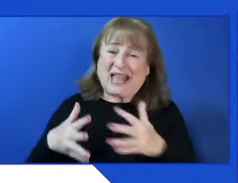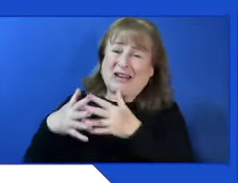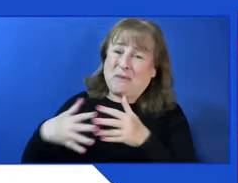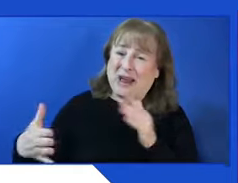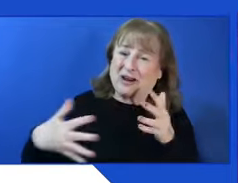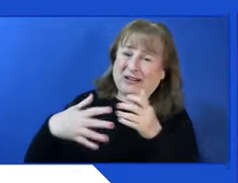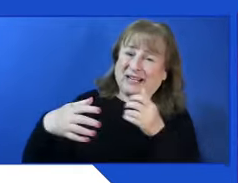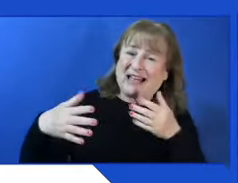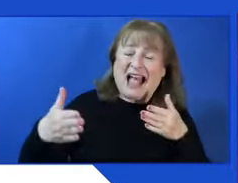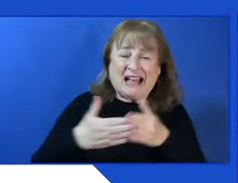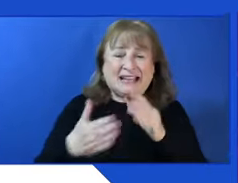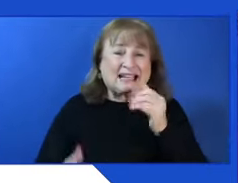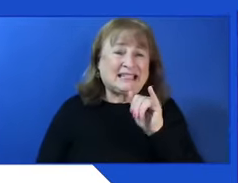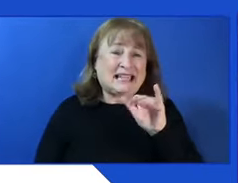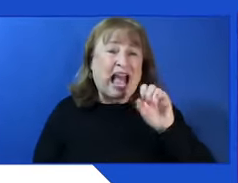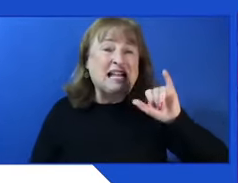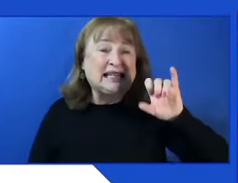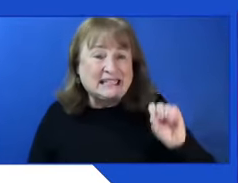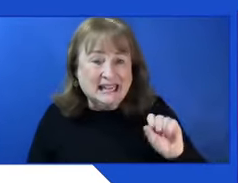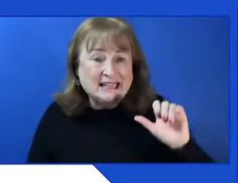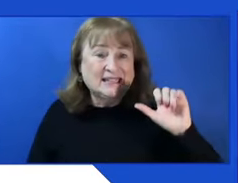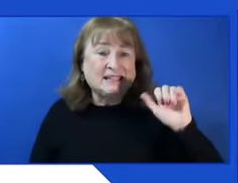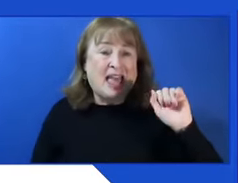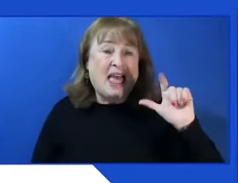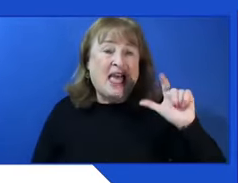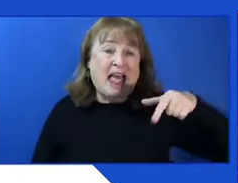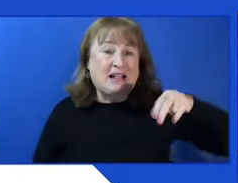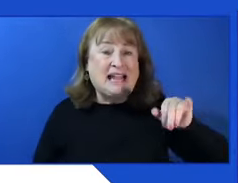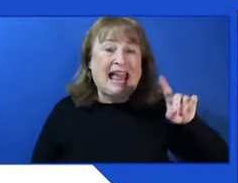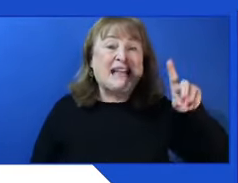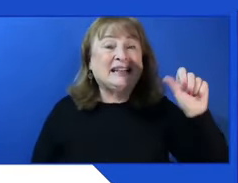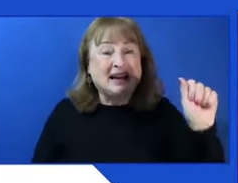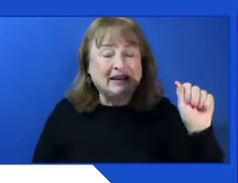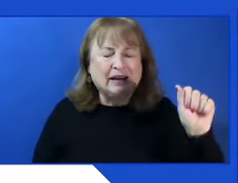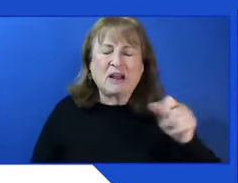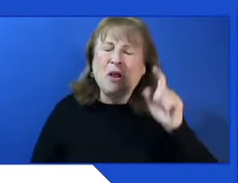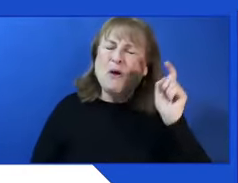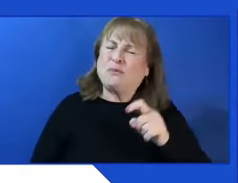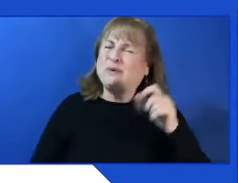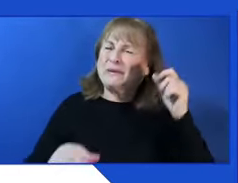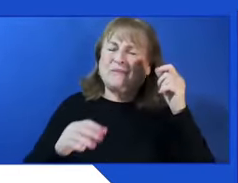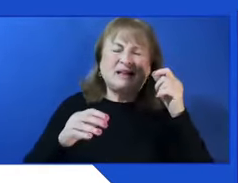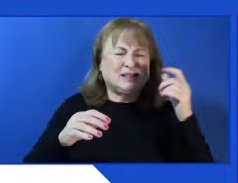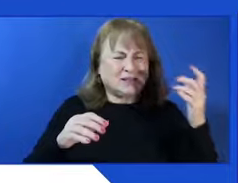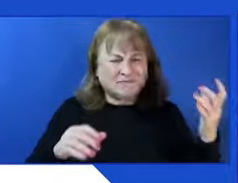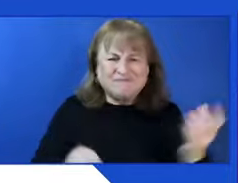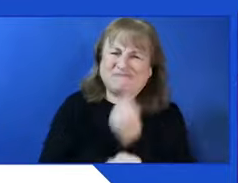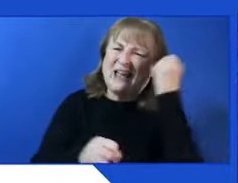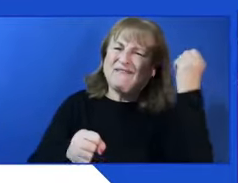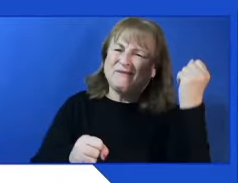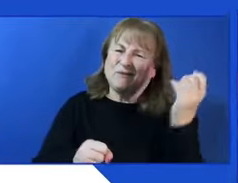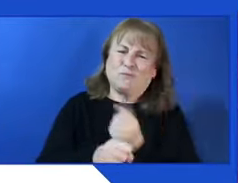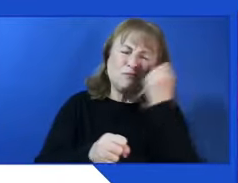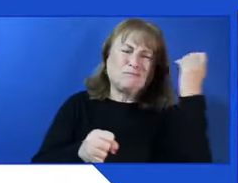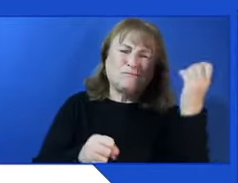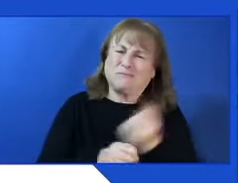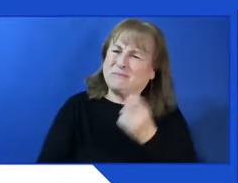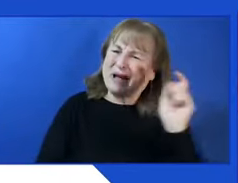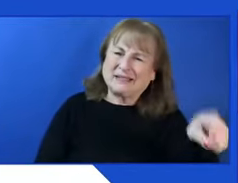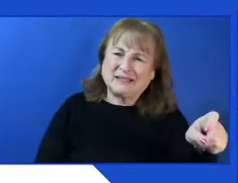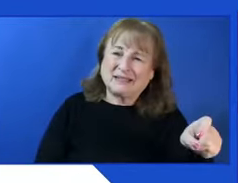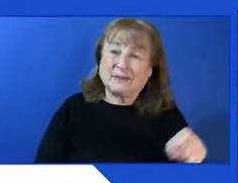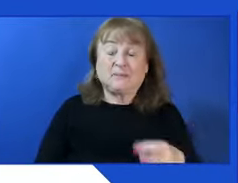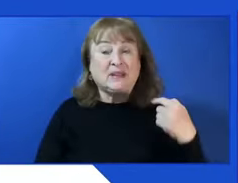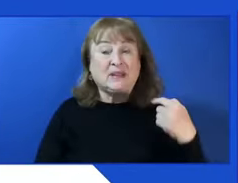against ISIS or Al-Qaeda, and victory must be fought in the same manner. And as